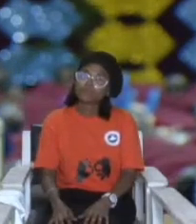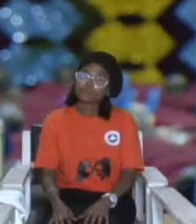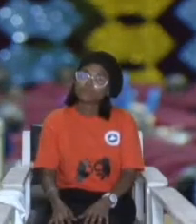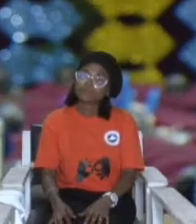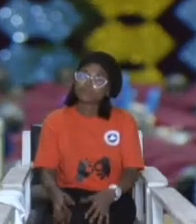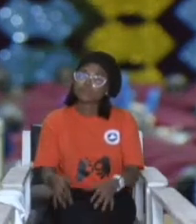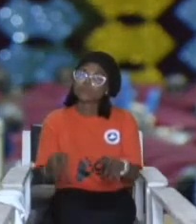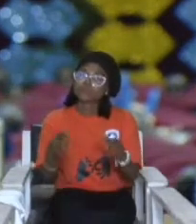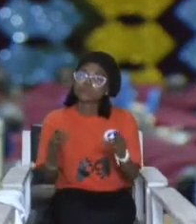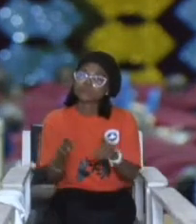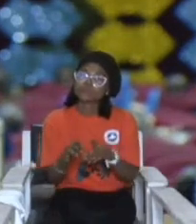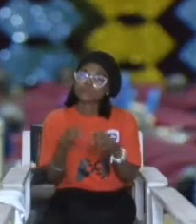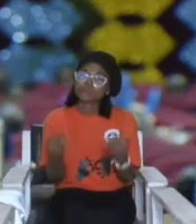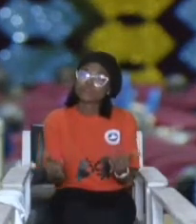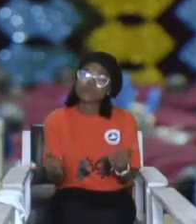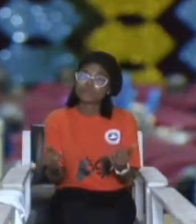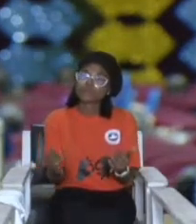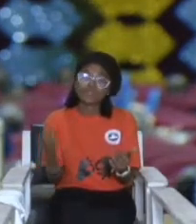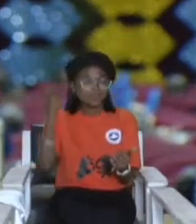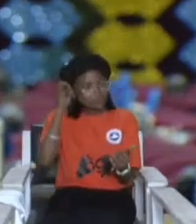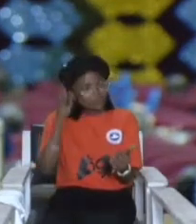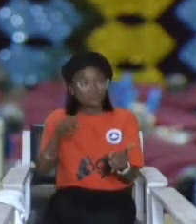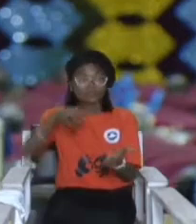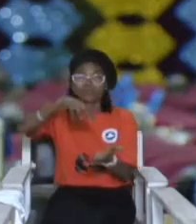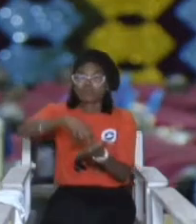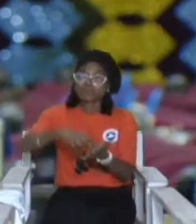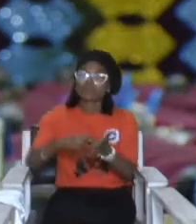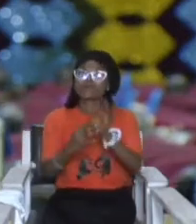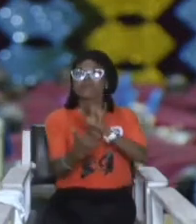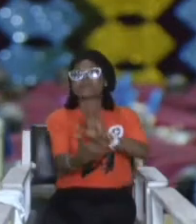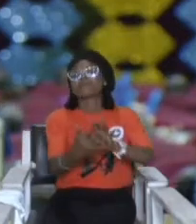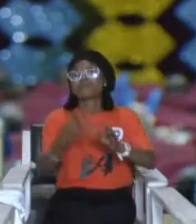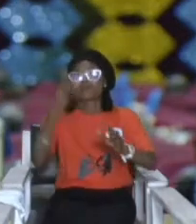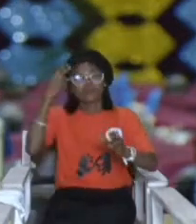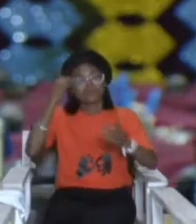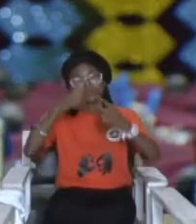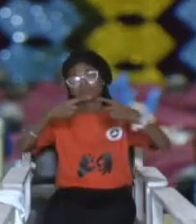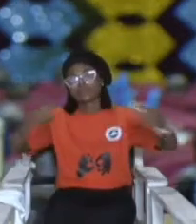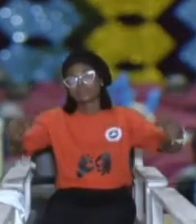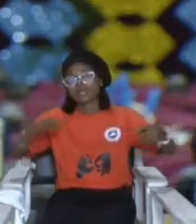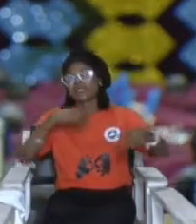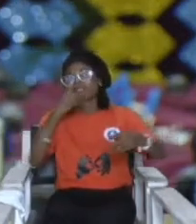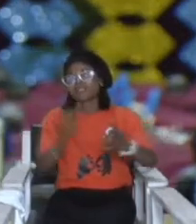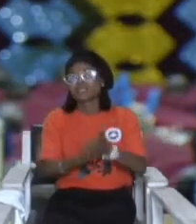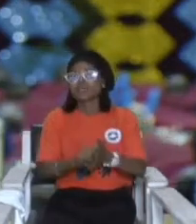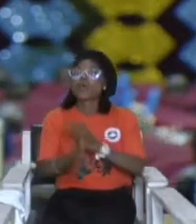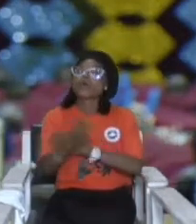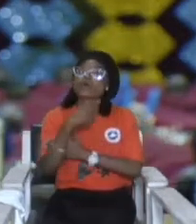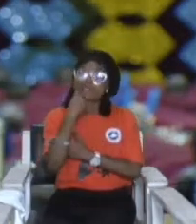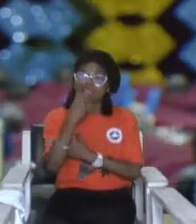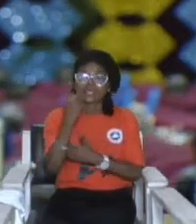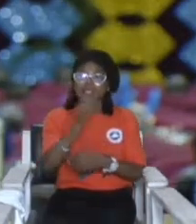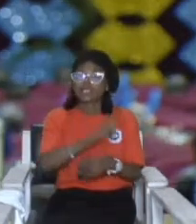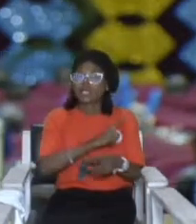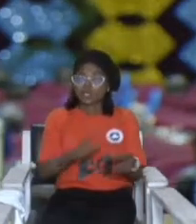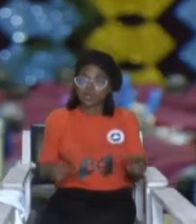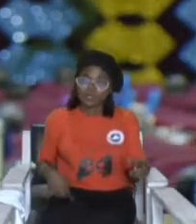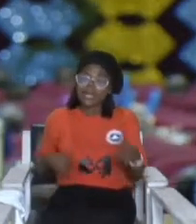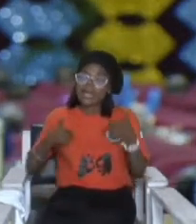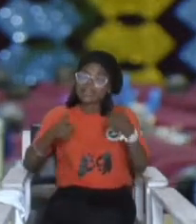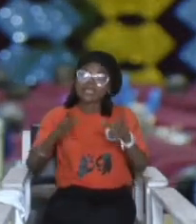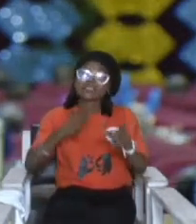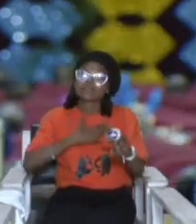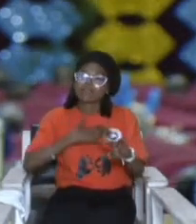So now Moses stood before Pharaoh and said, thus saith the Lord, let my people go. Pharaoh said, Exodus chapter 5 verse